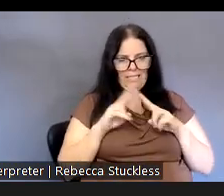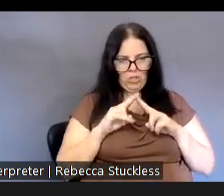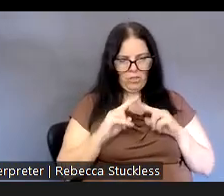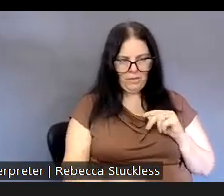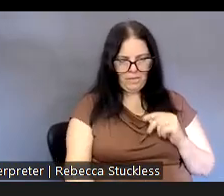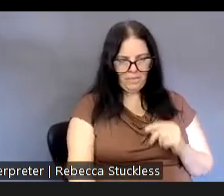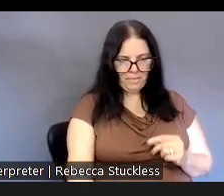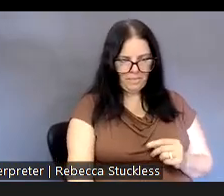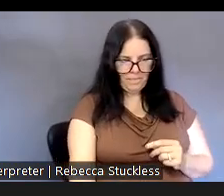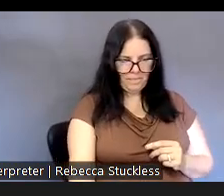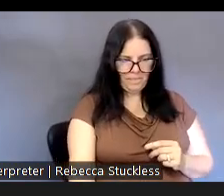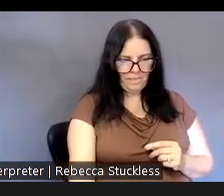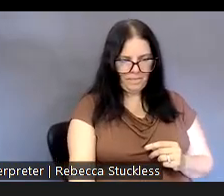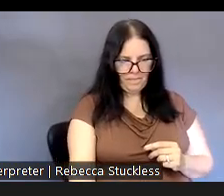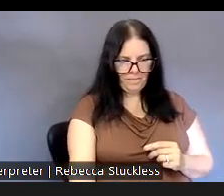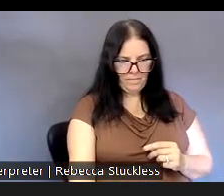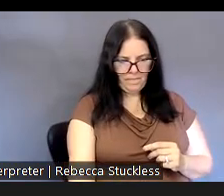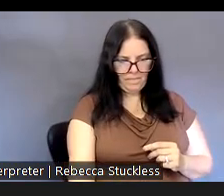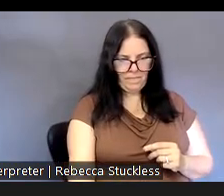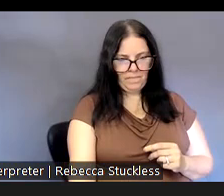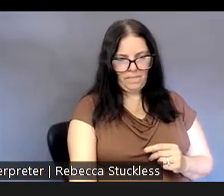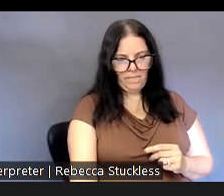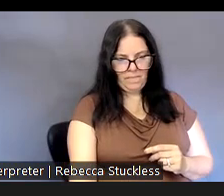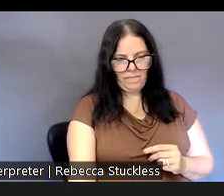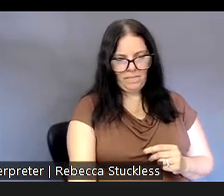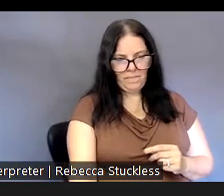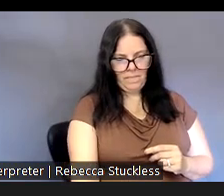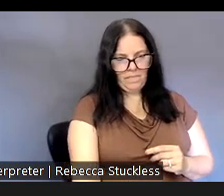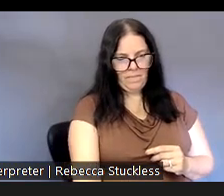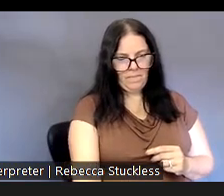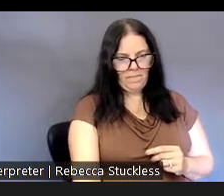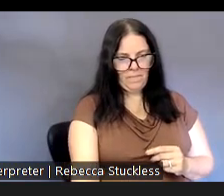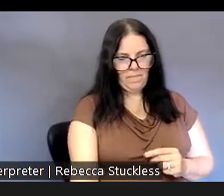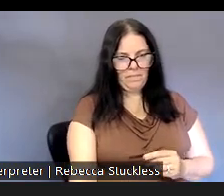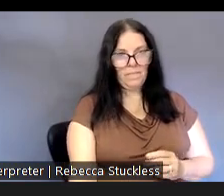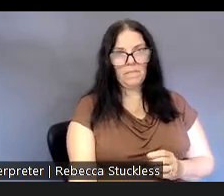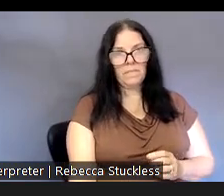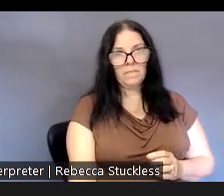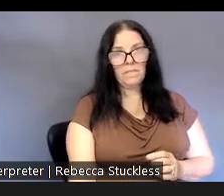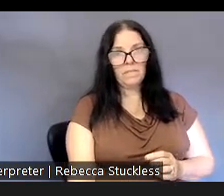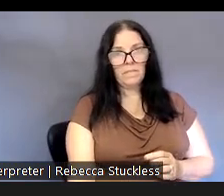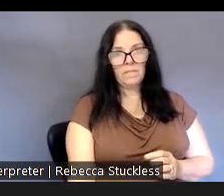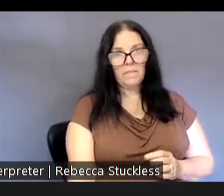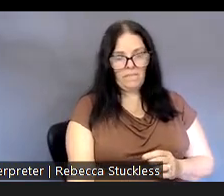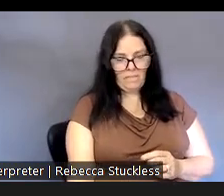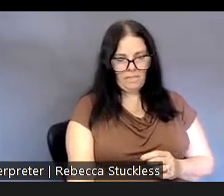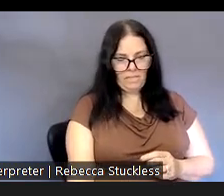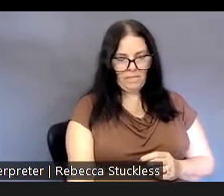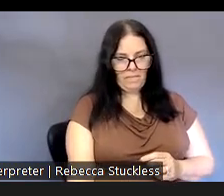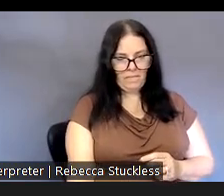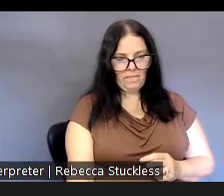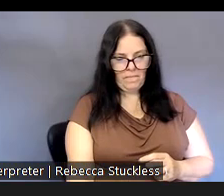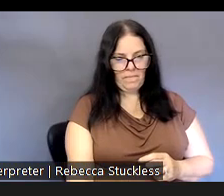So this is why some folks, such as those contributors to the book I